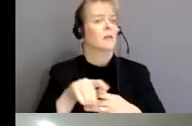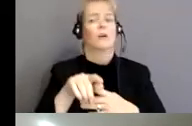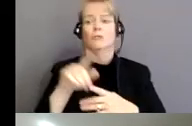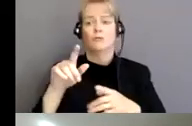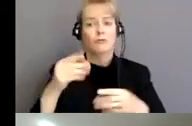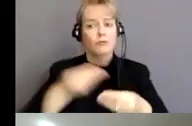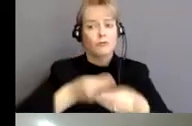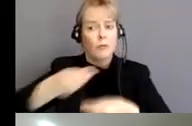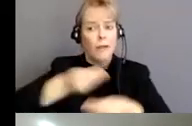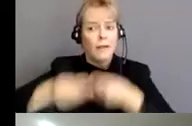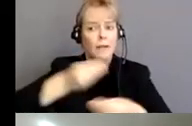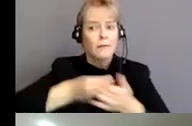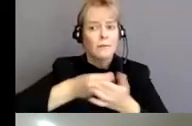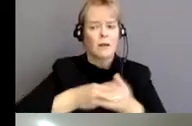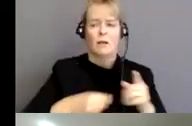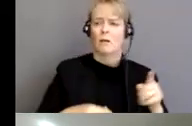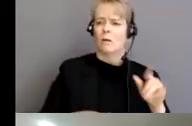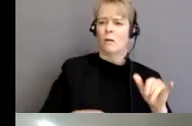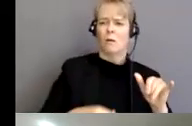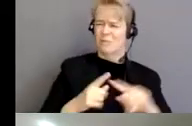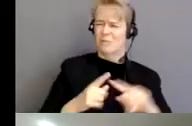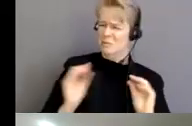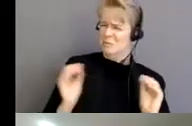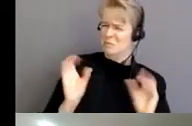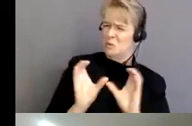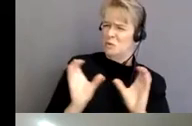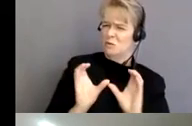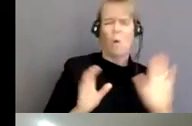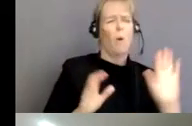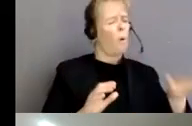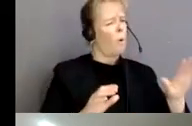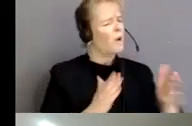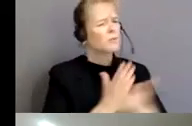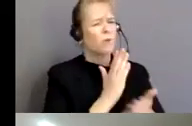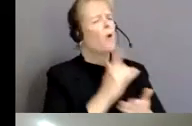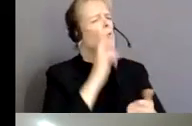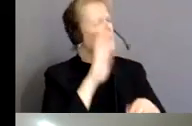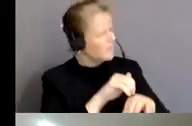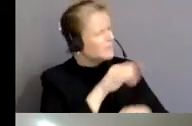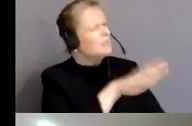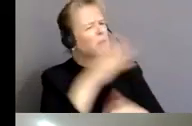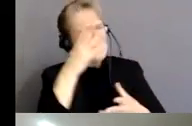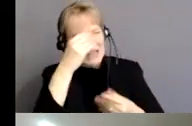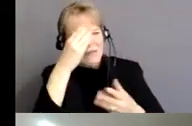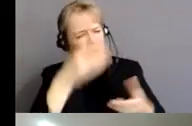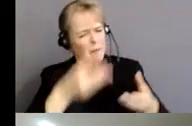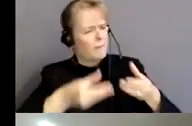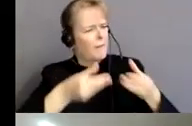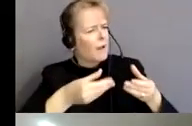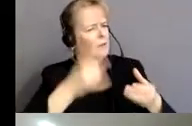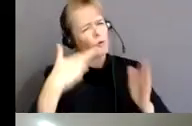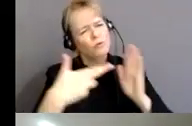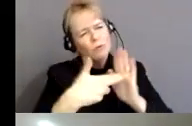in these scams, you'll be asked to send some sort of money up front for like an information package or some sort of a registration, or